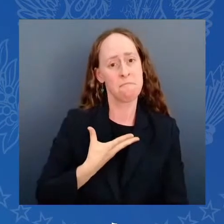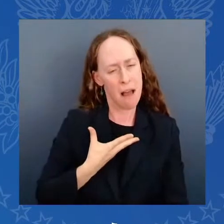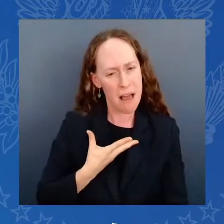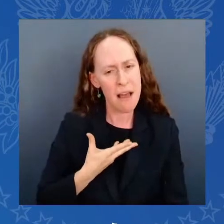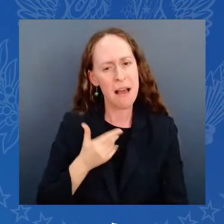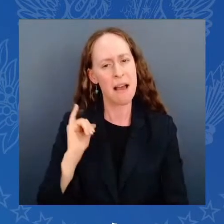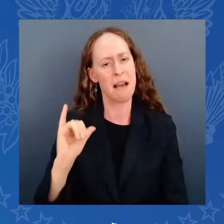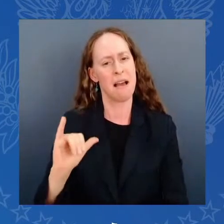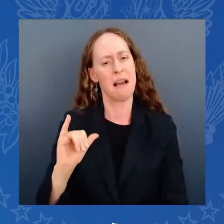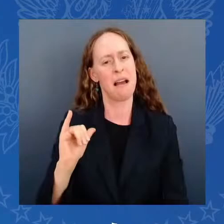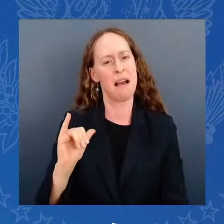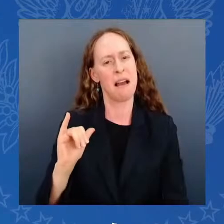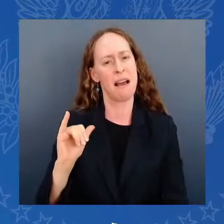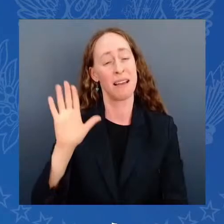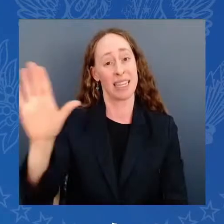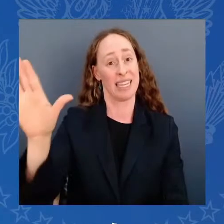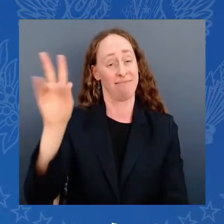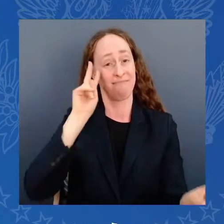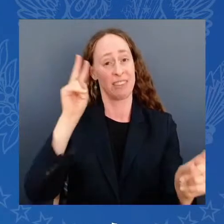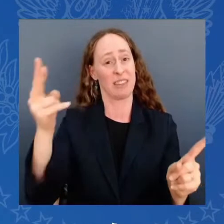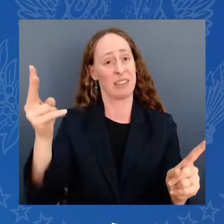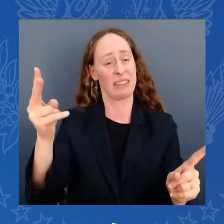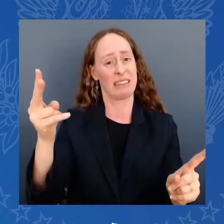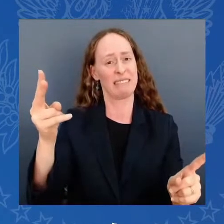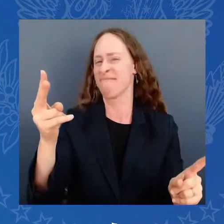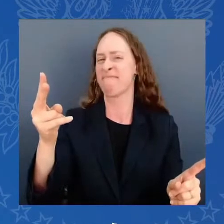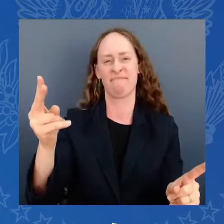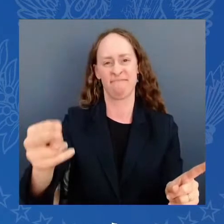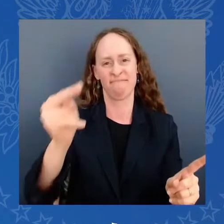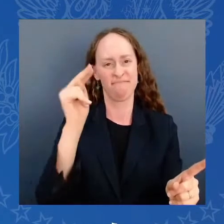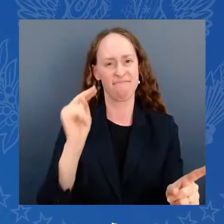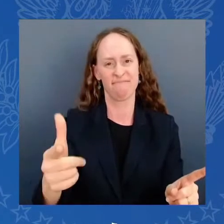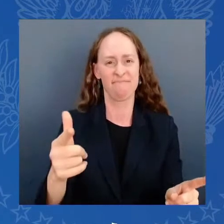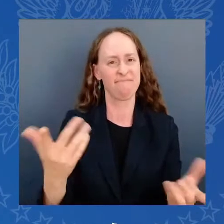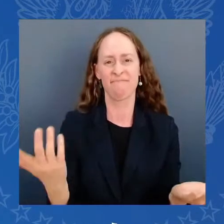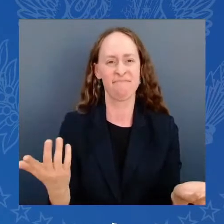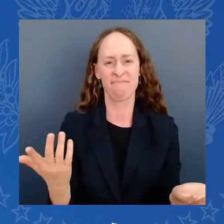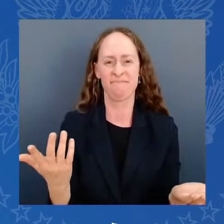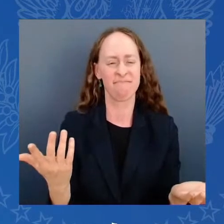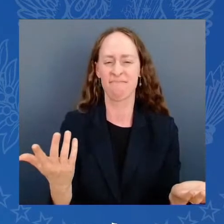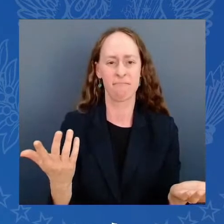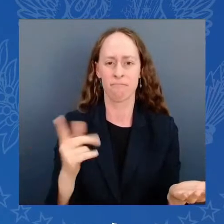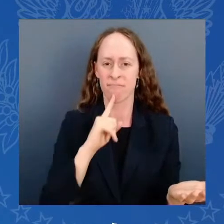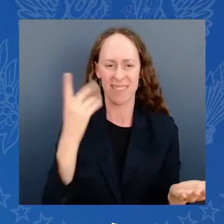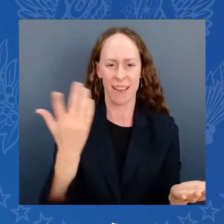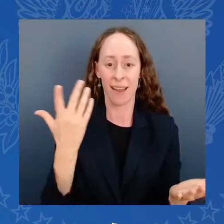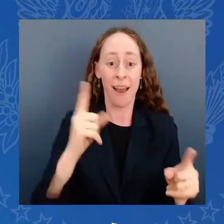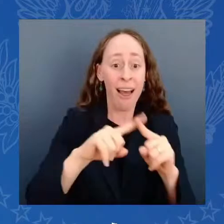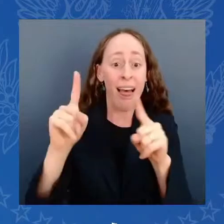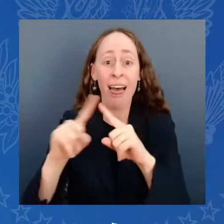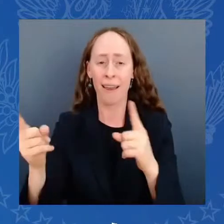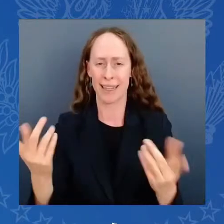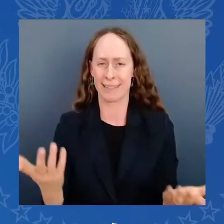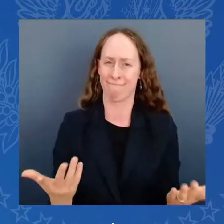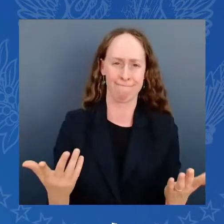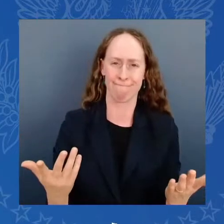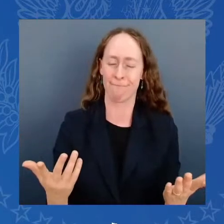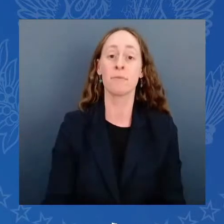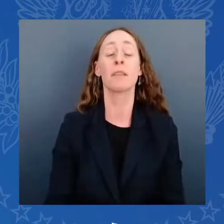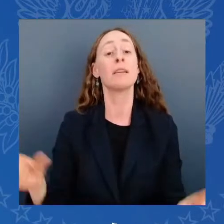First, I'm calling for a constitutional amendment called No One is Above the Law